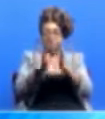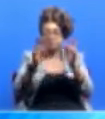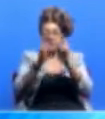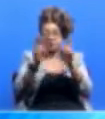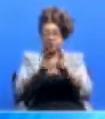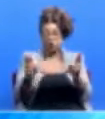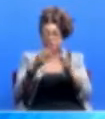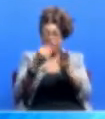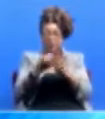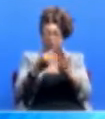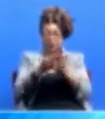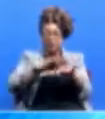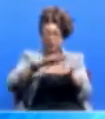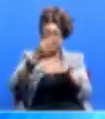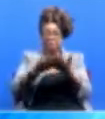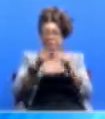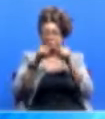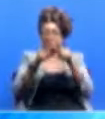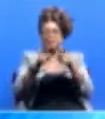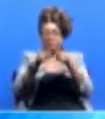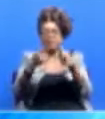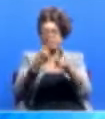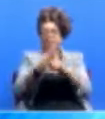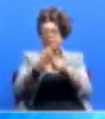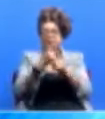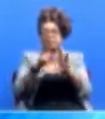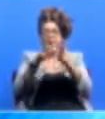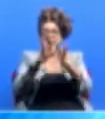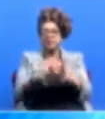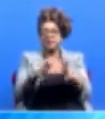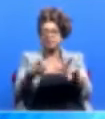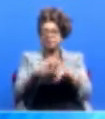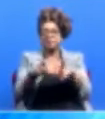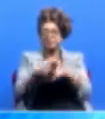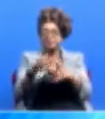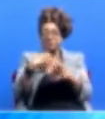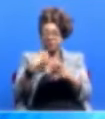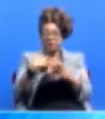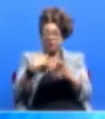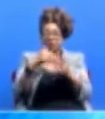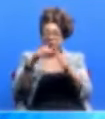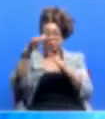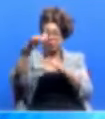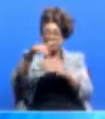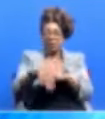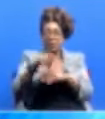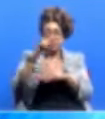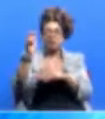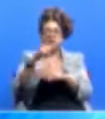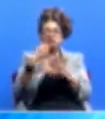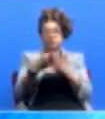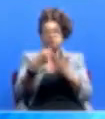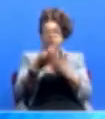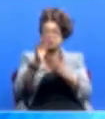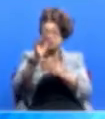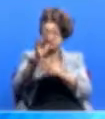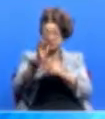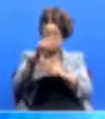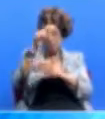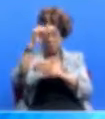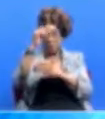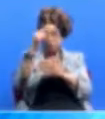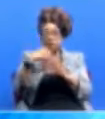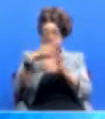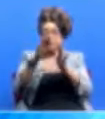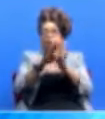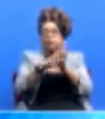Fund, blaming the multilateral lender as being behind the fall of the Kenya shilling. And COTU is asking the government to end further programs with the